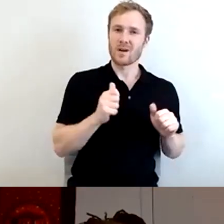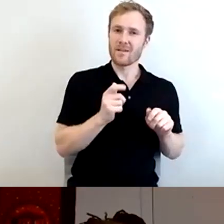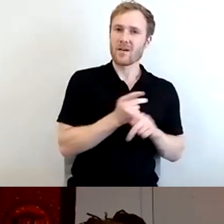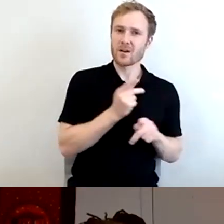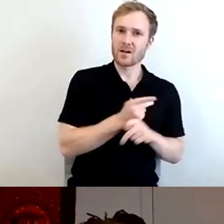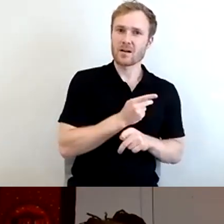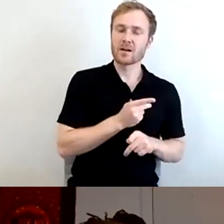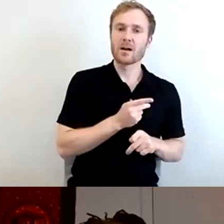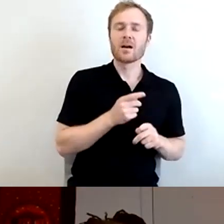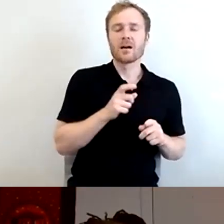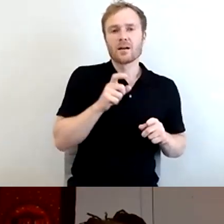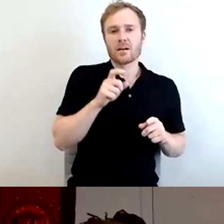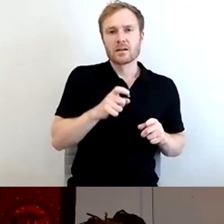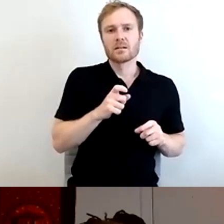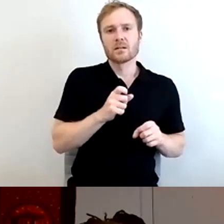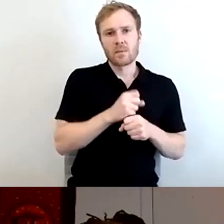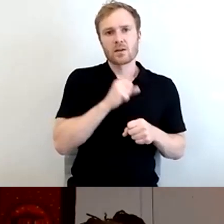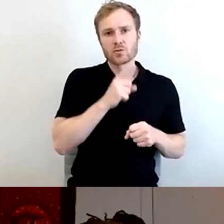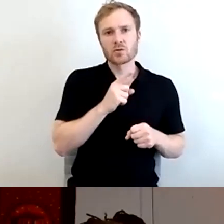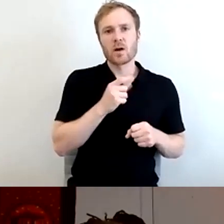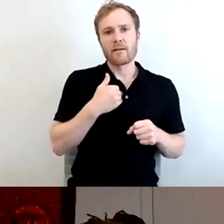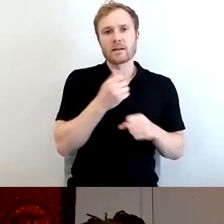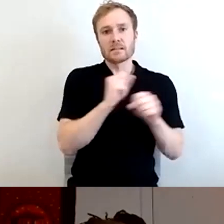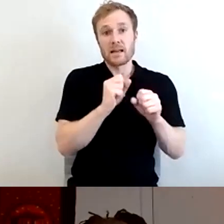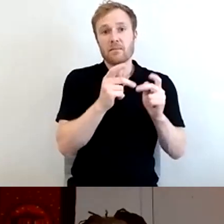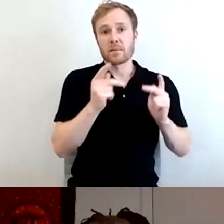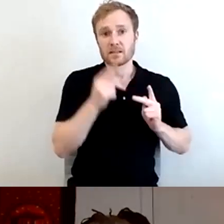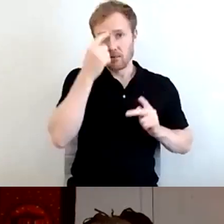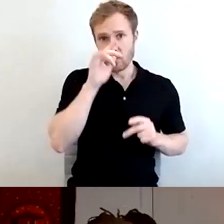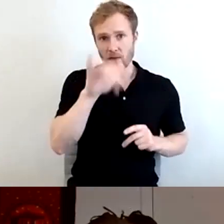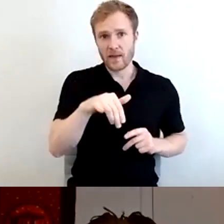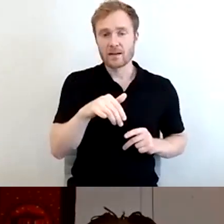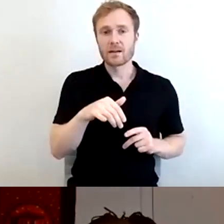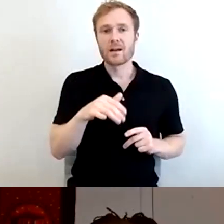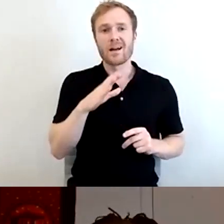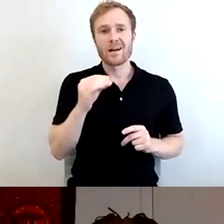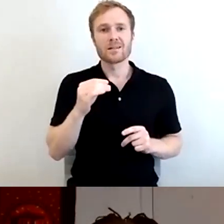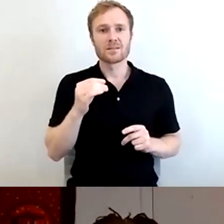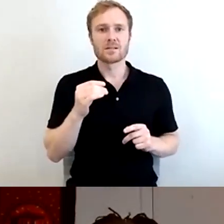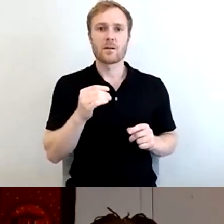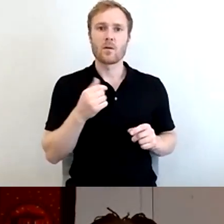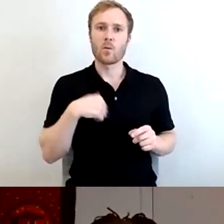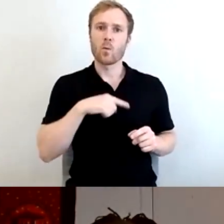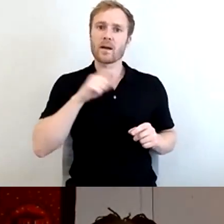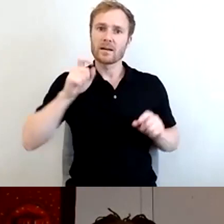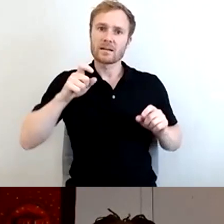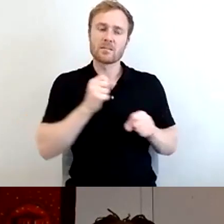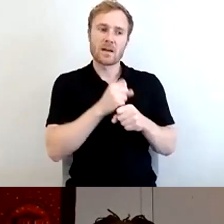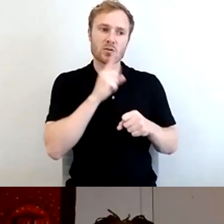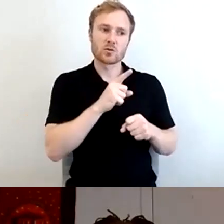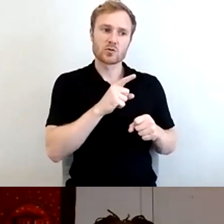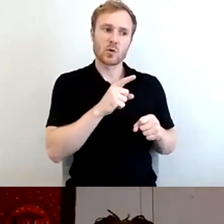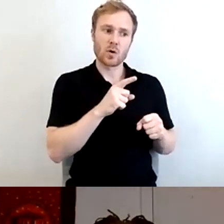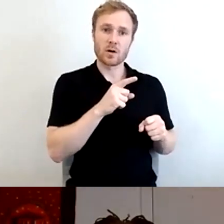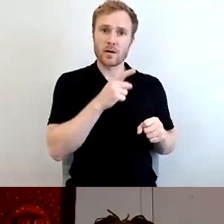need to allow space for that. And we also need to make sure that we're doing everything we can to assure that their fluidity isn't related to safety or our